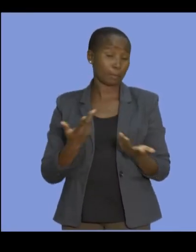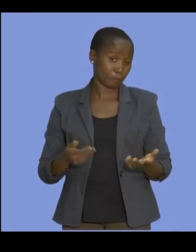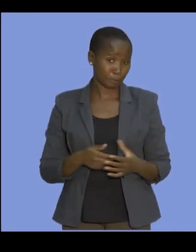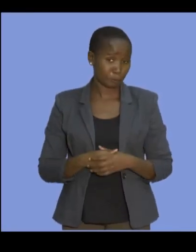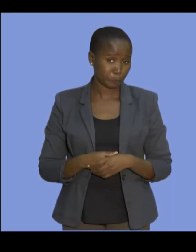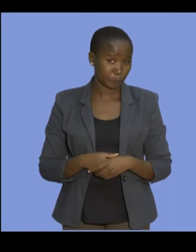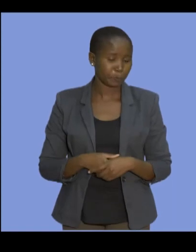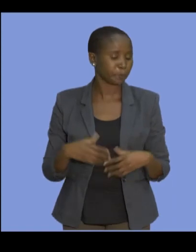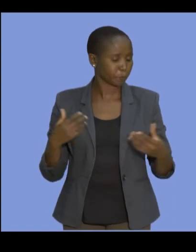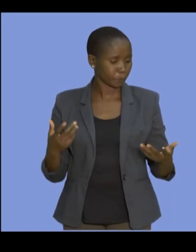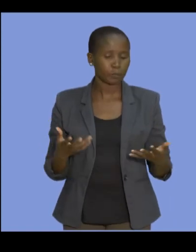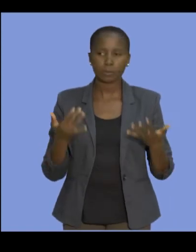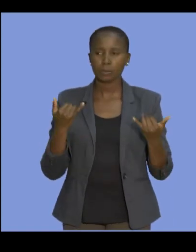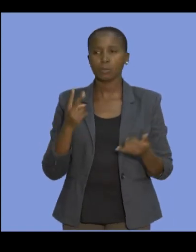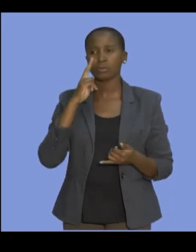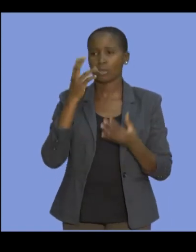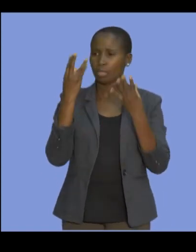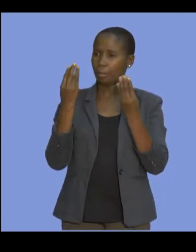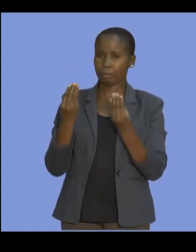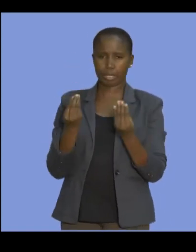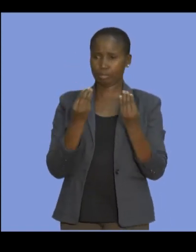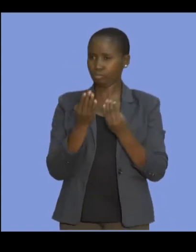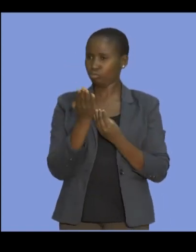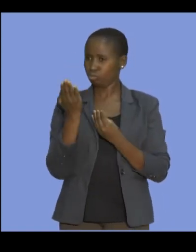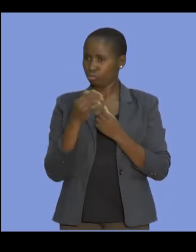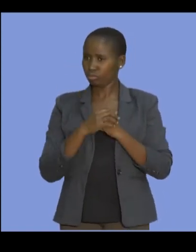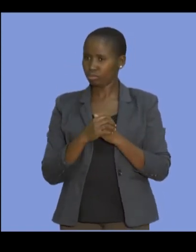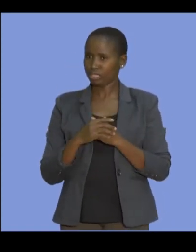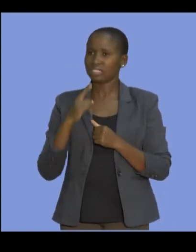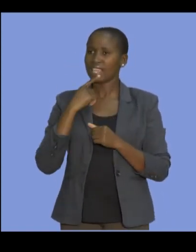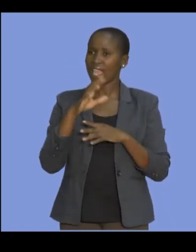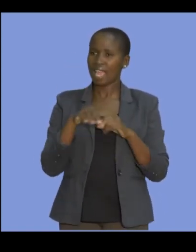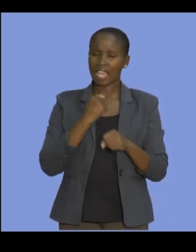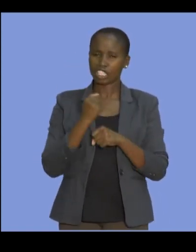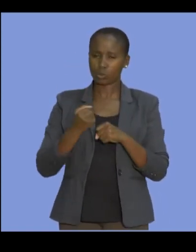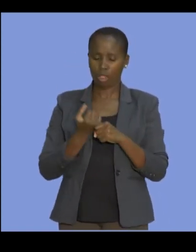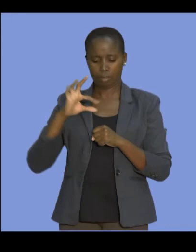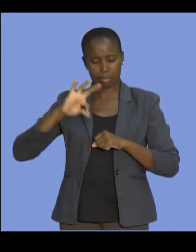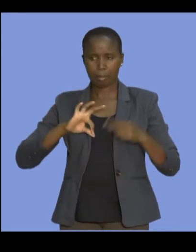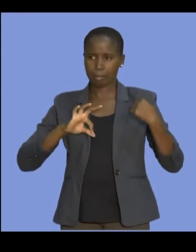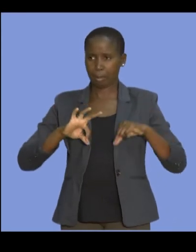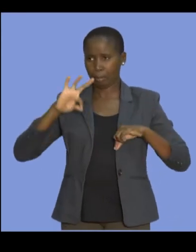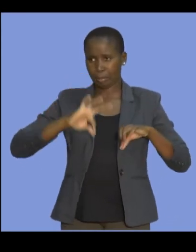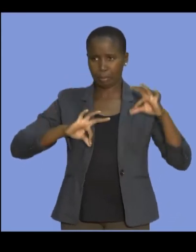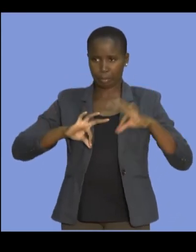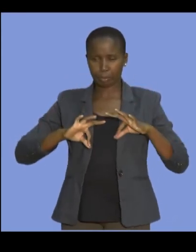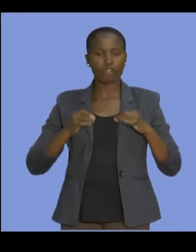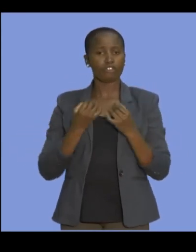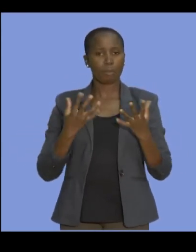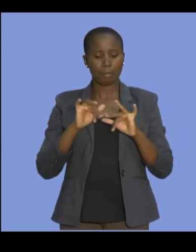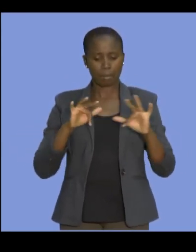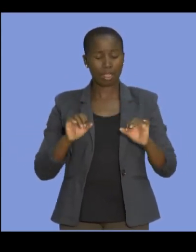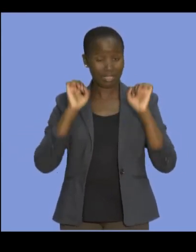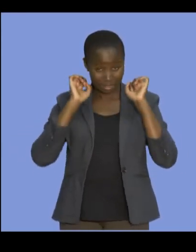So let's look at the data. An annual salary in thousands of rands of 10 employees of a small